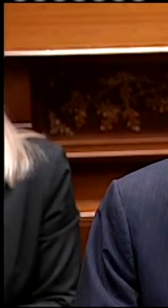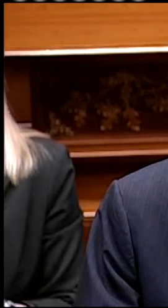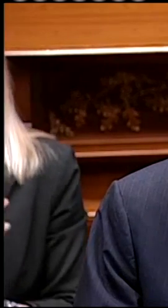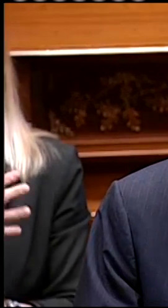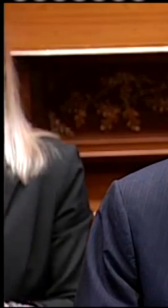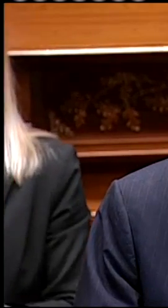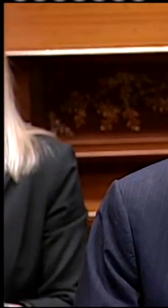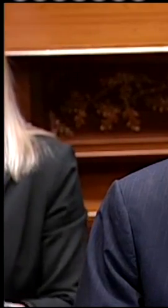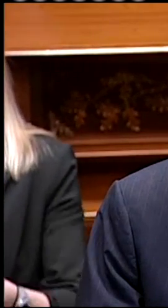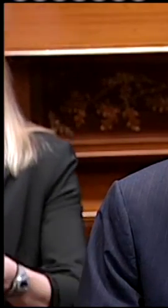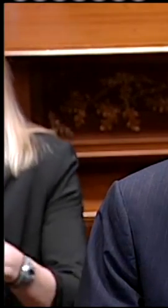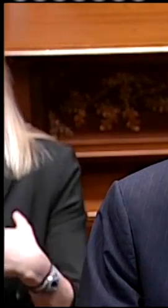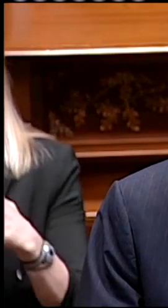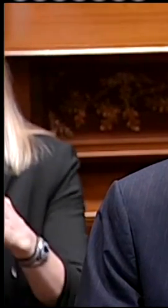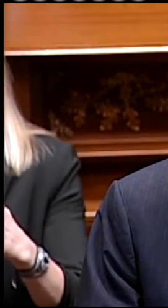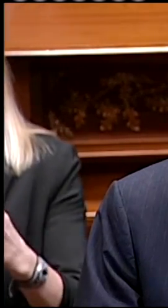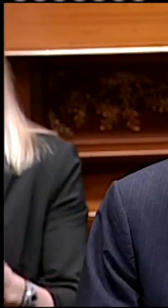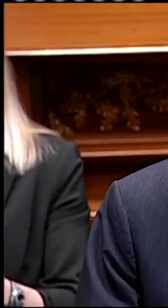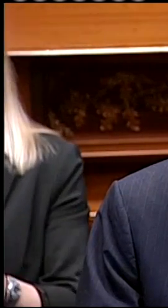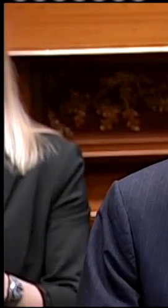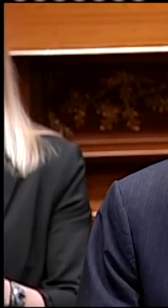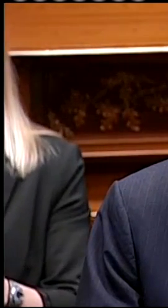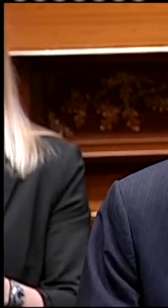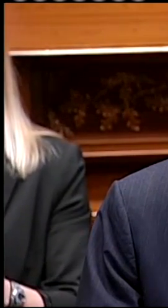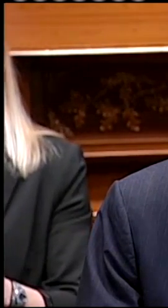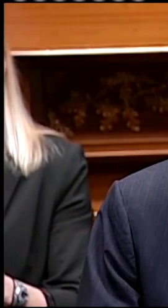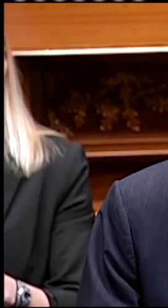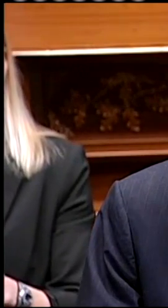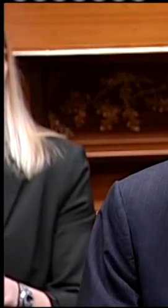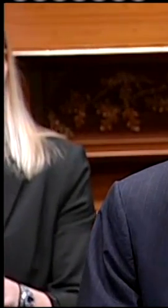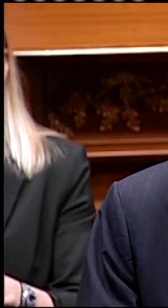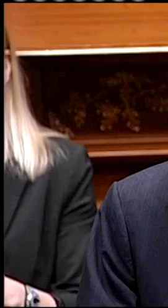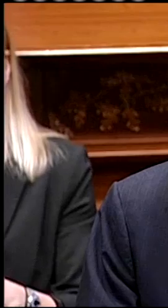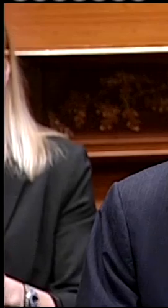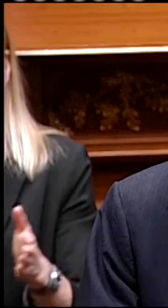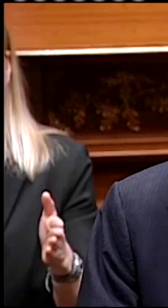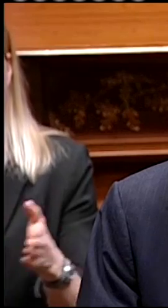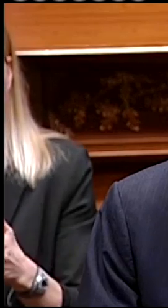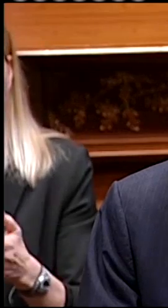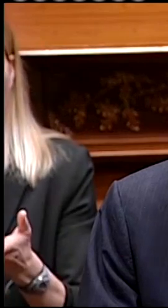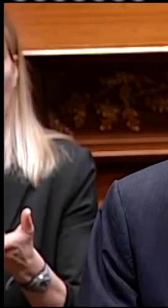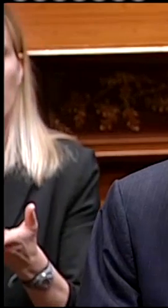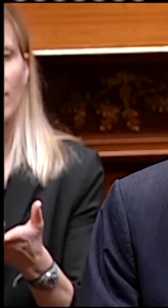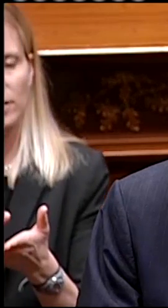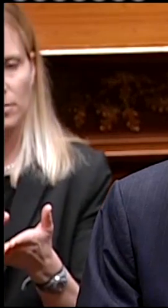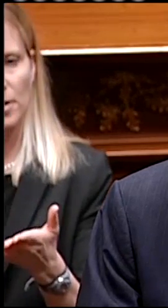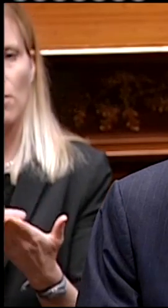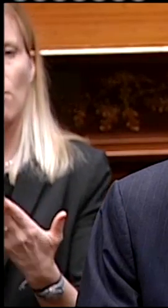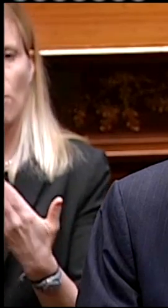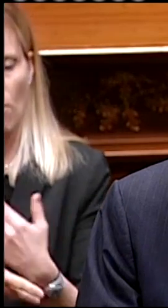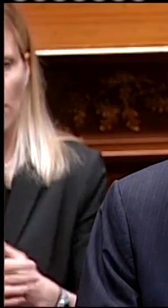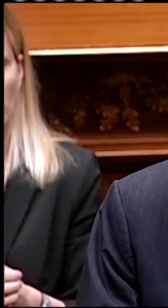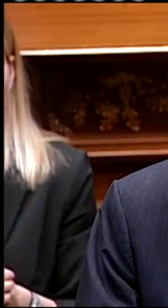And we should create a minority enterprise small business investment program